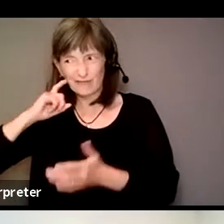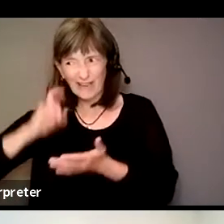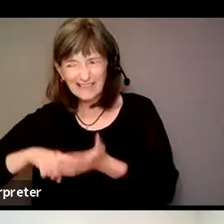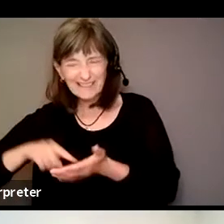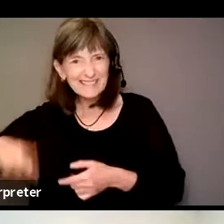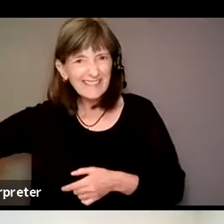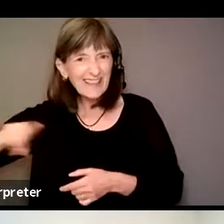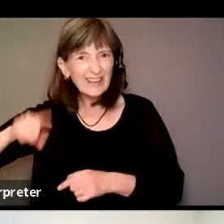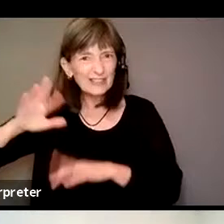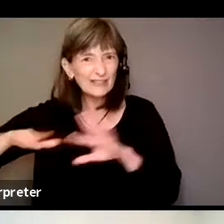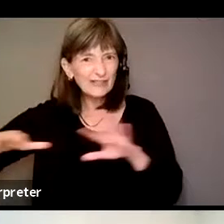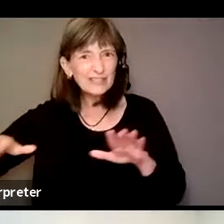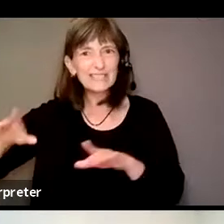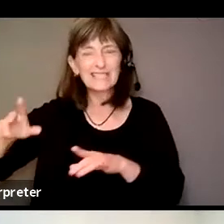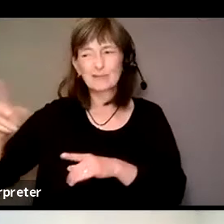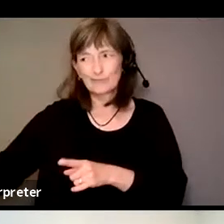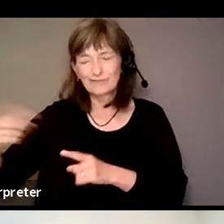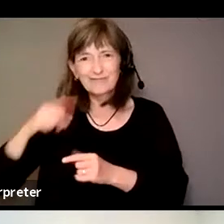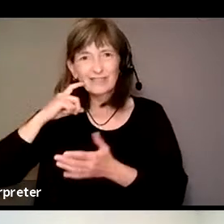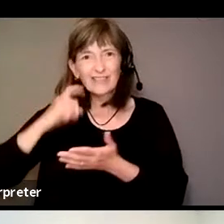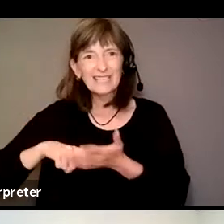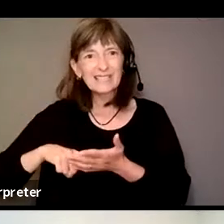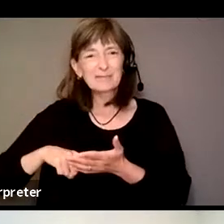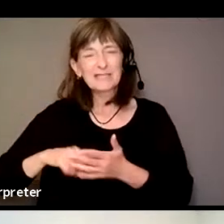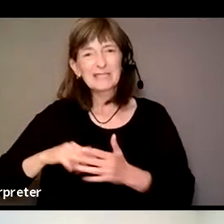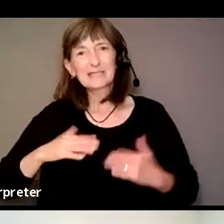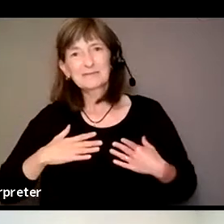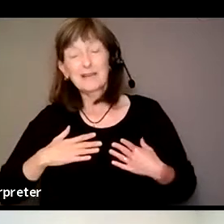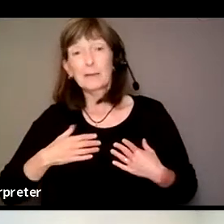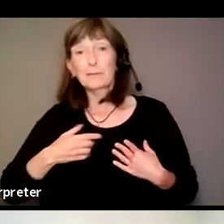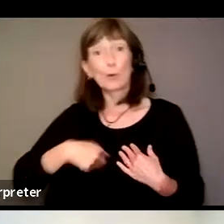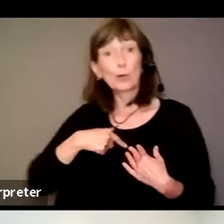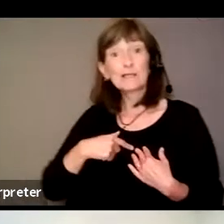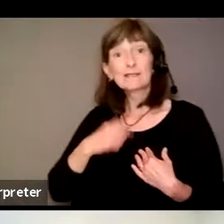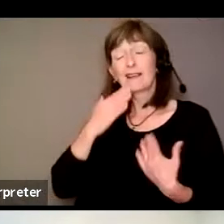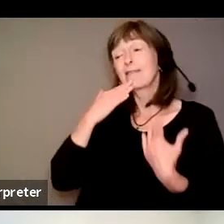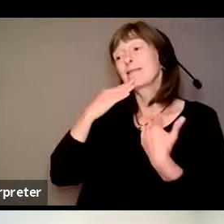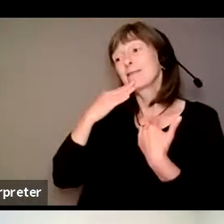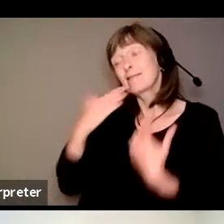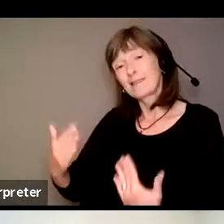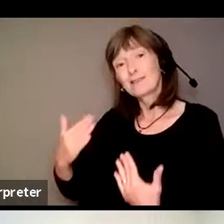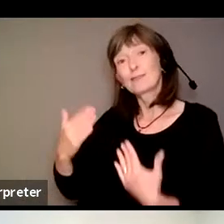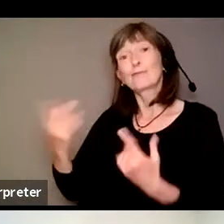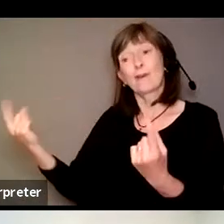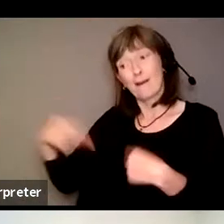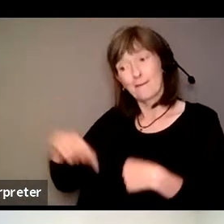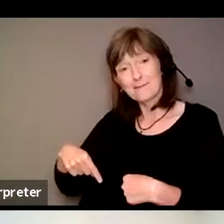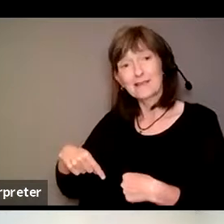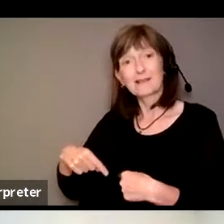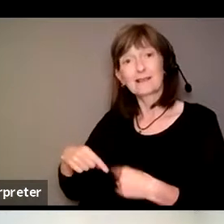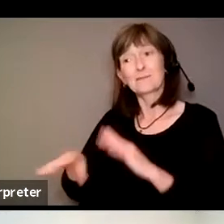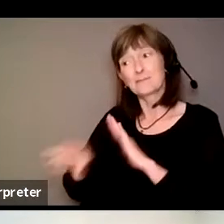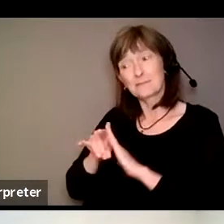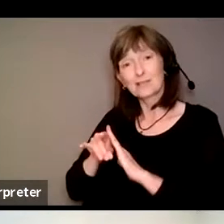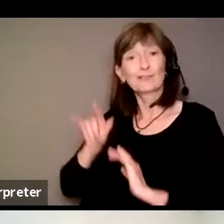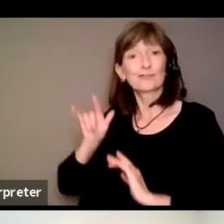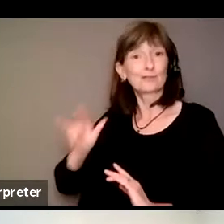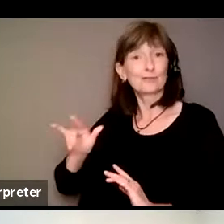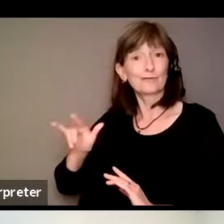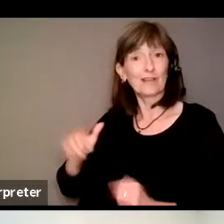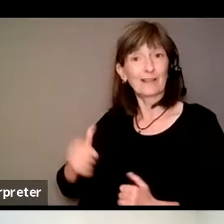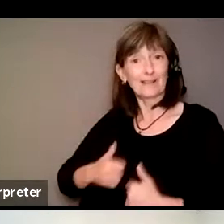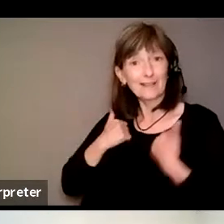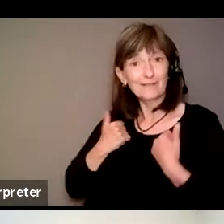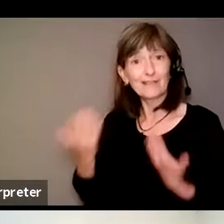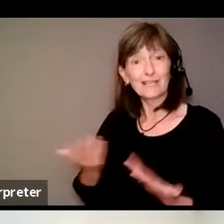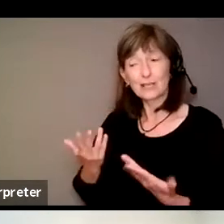their diverse background. And it was a big thank you for us to basically say to them, thank you for, you know, choosing Stephenville as a place to live and a place